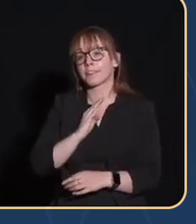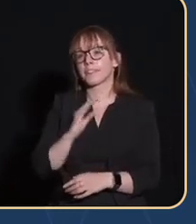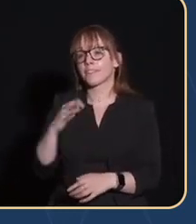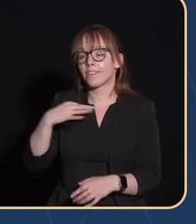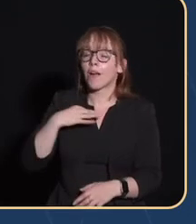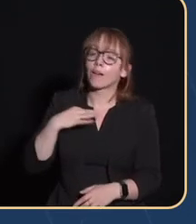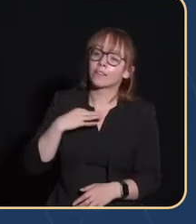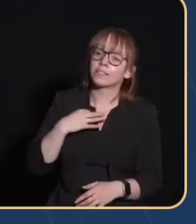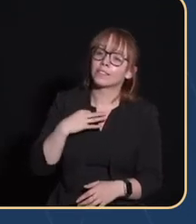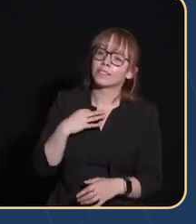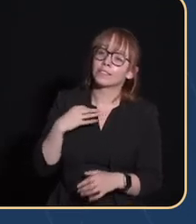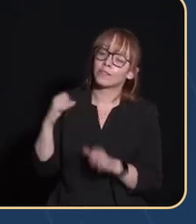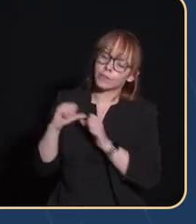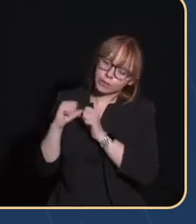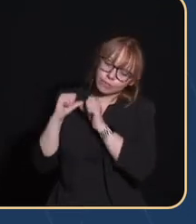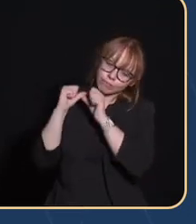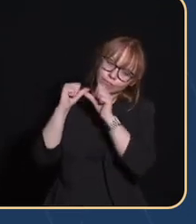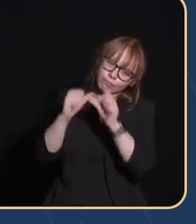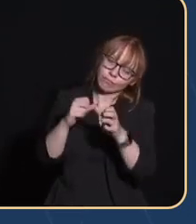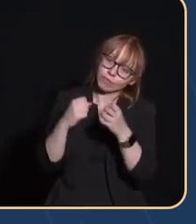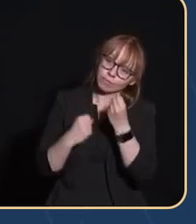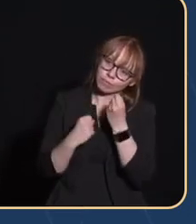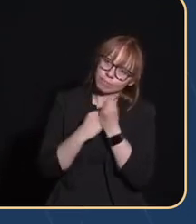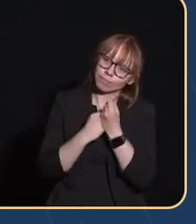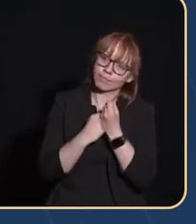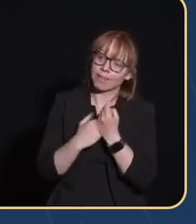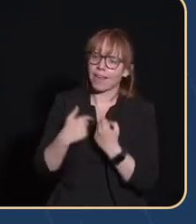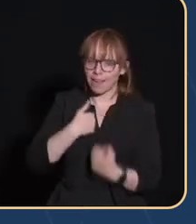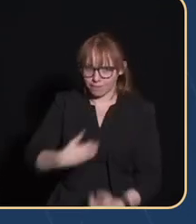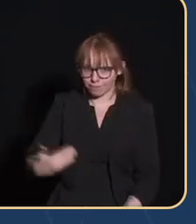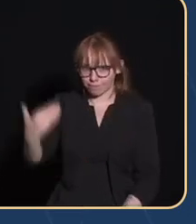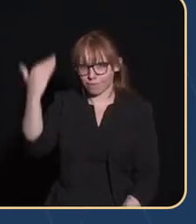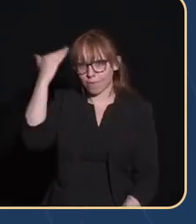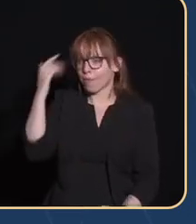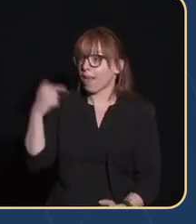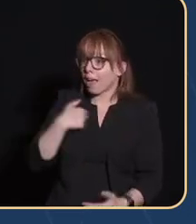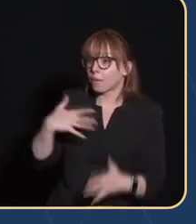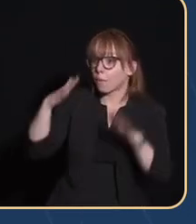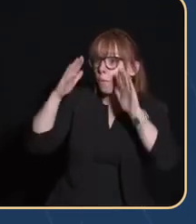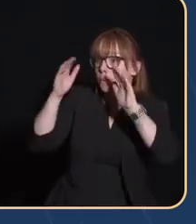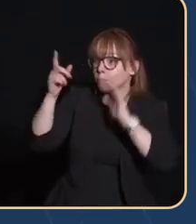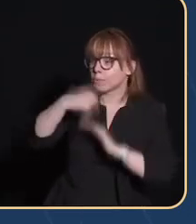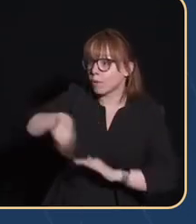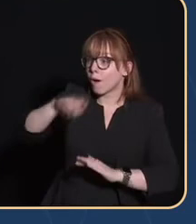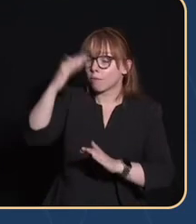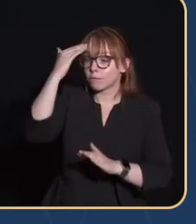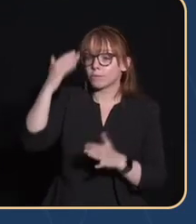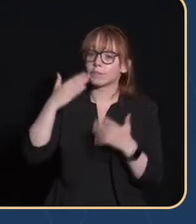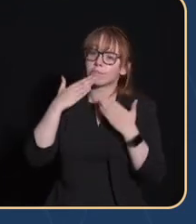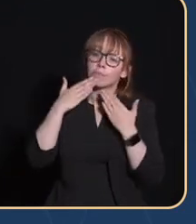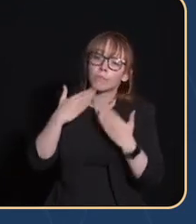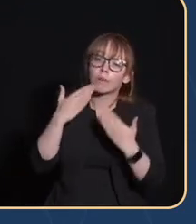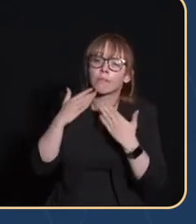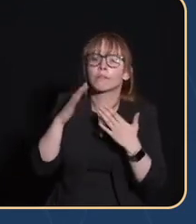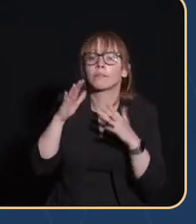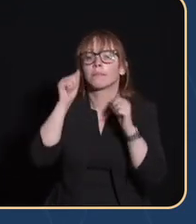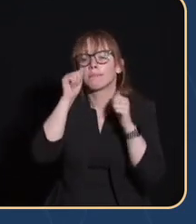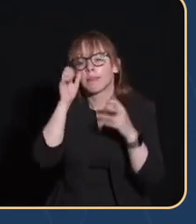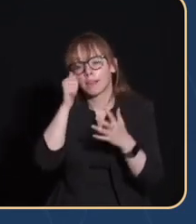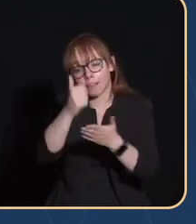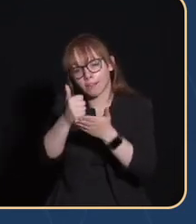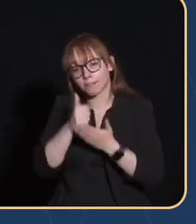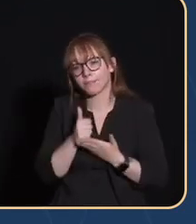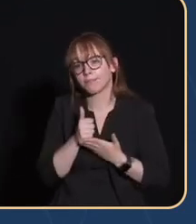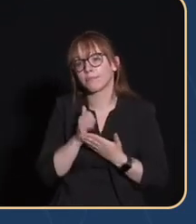or long-standing supporter, I hope you know how grateful we are for your kind help.